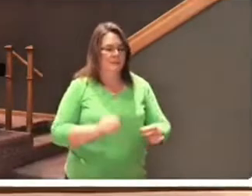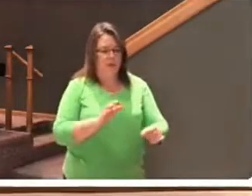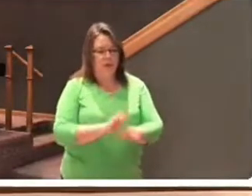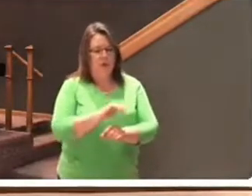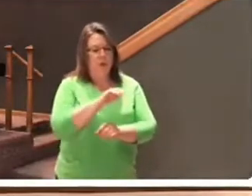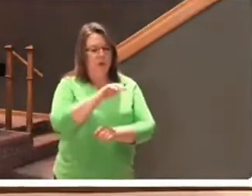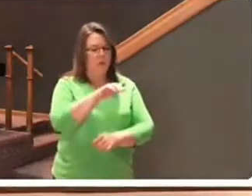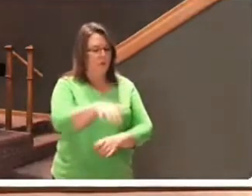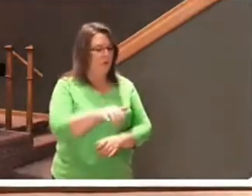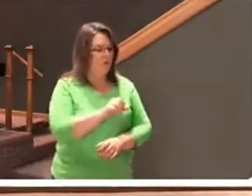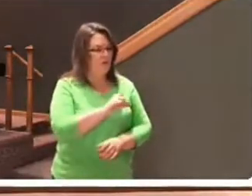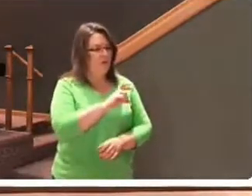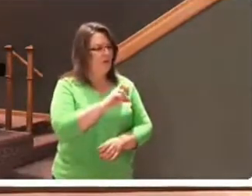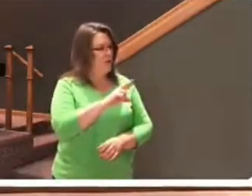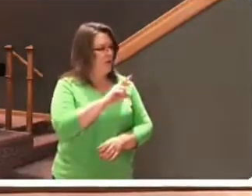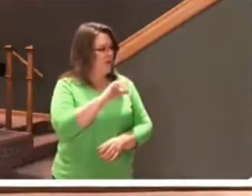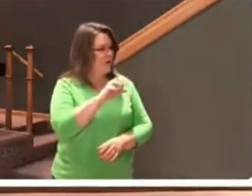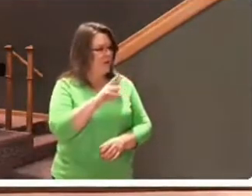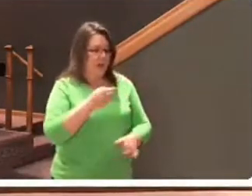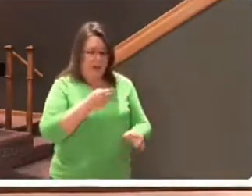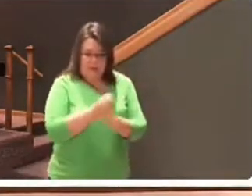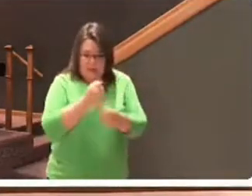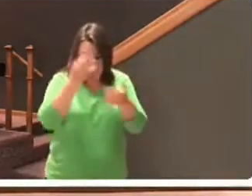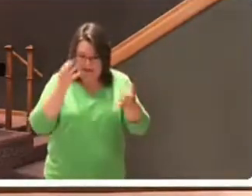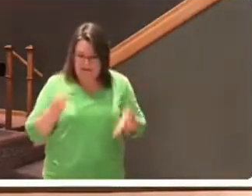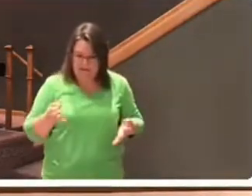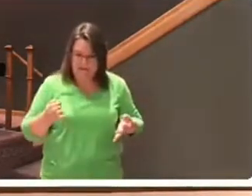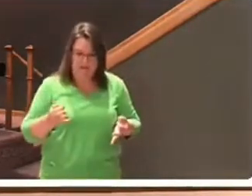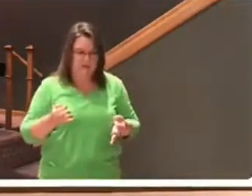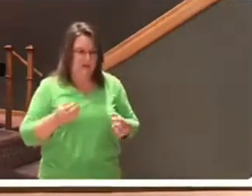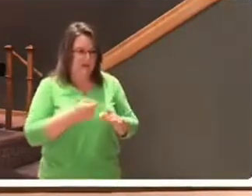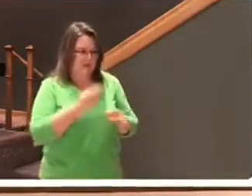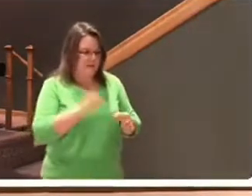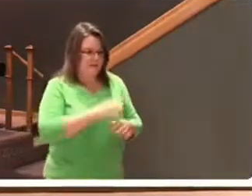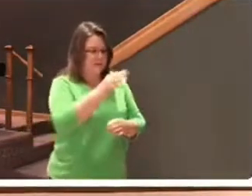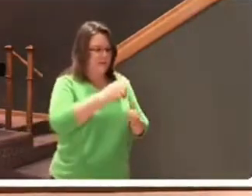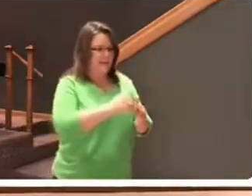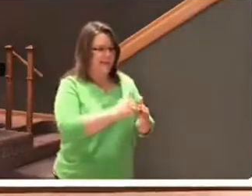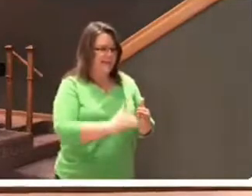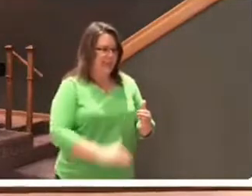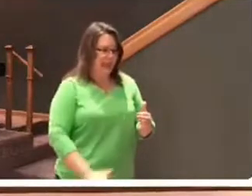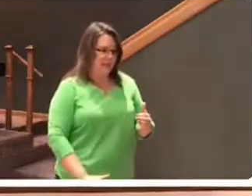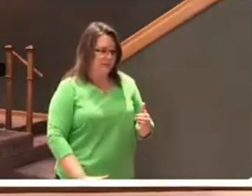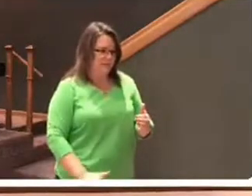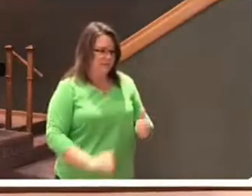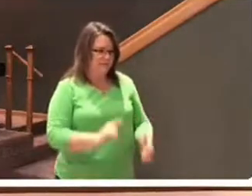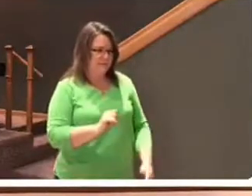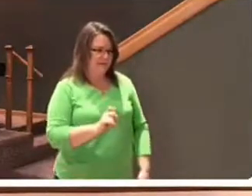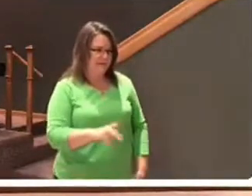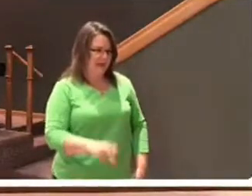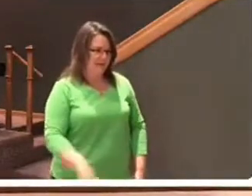Overflow. And we make decisions from a spirit of lack.